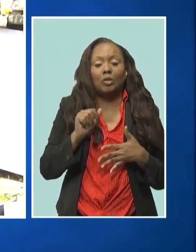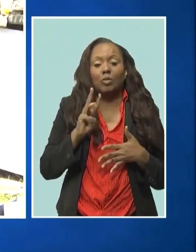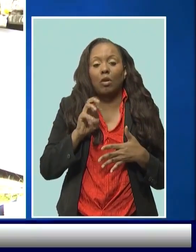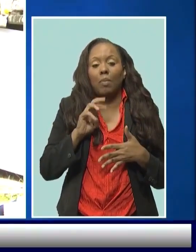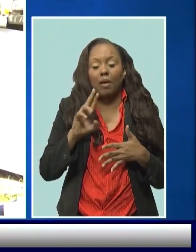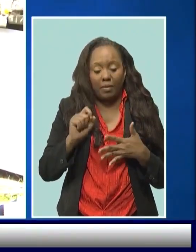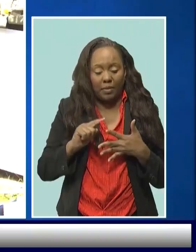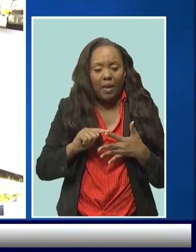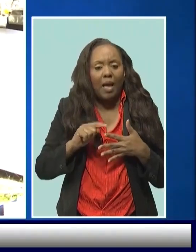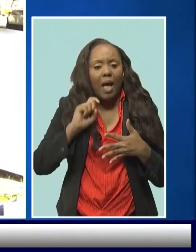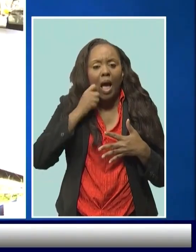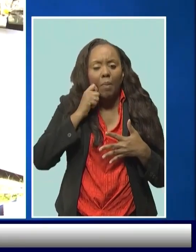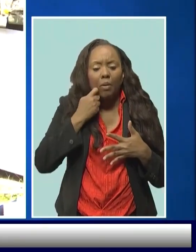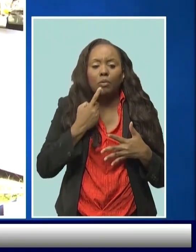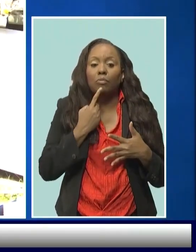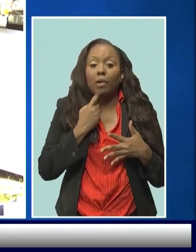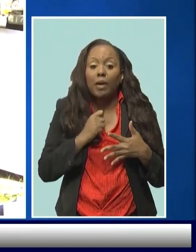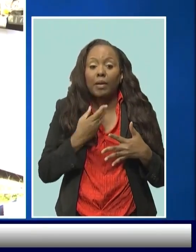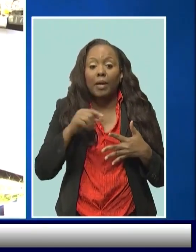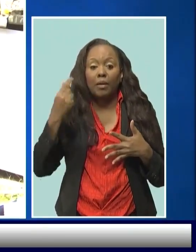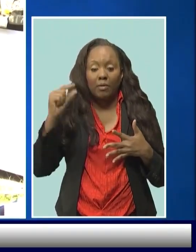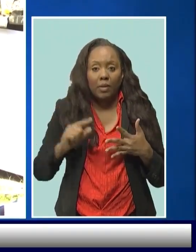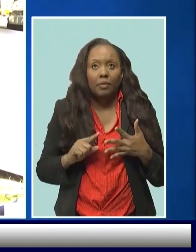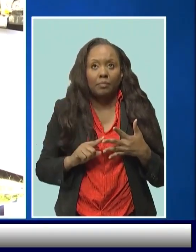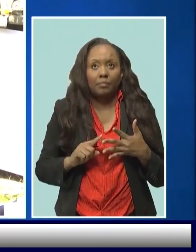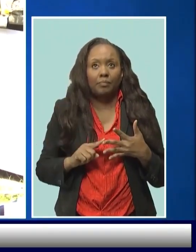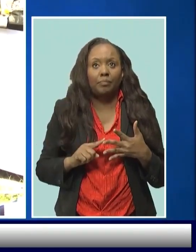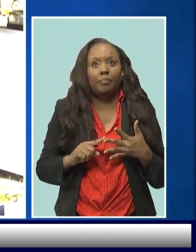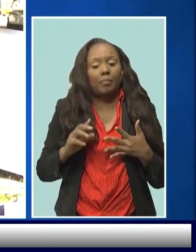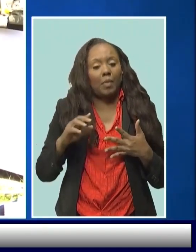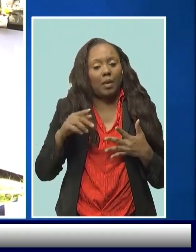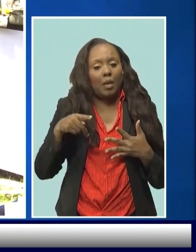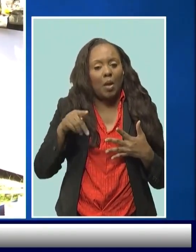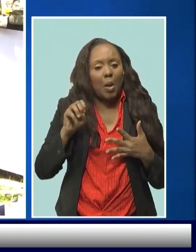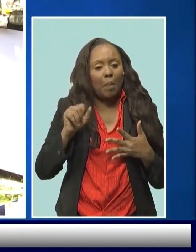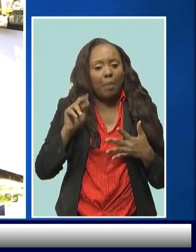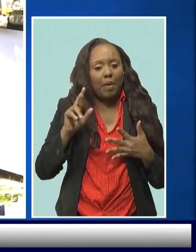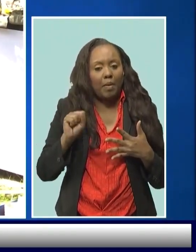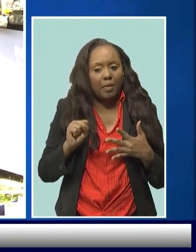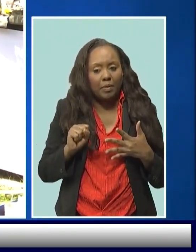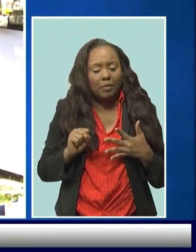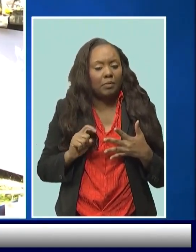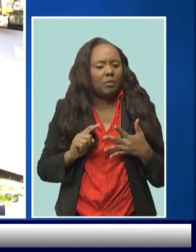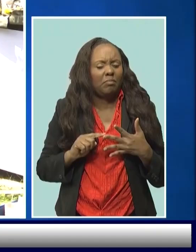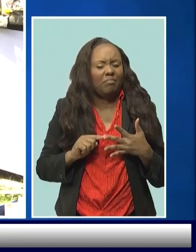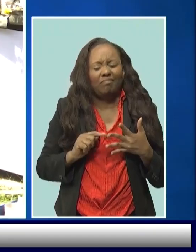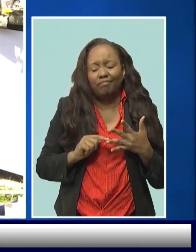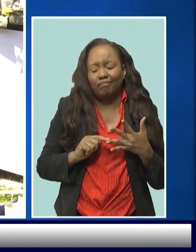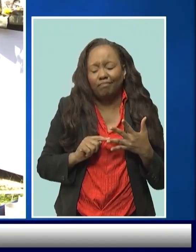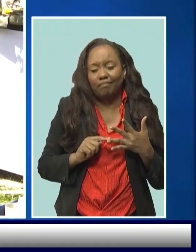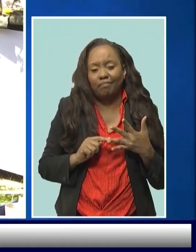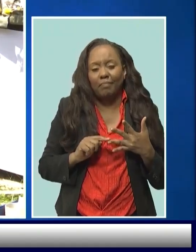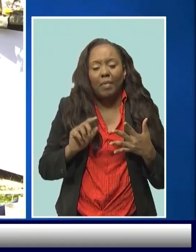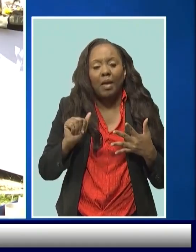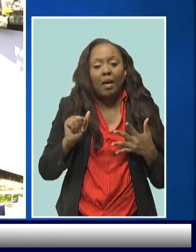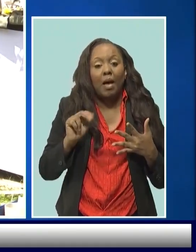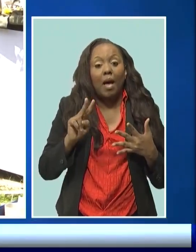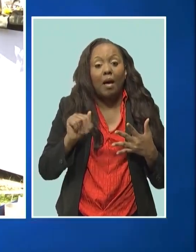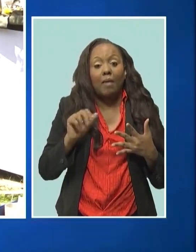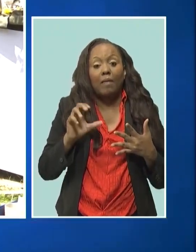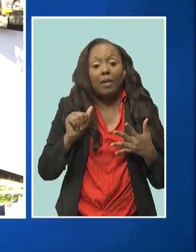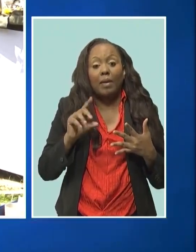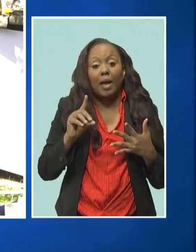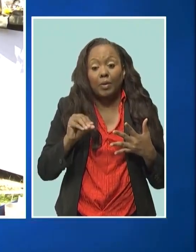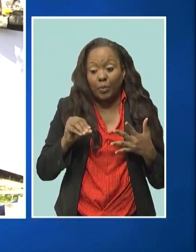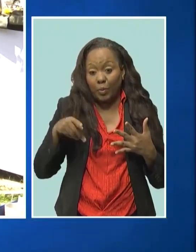English apple. We have golden berries, we have pears, which is the Asian pear, we have the avocado pear also.